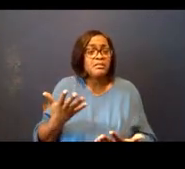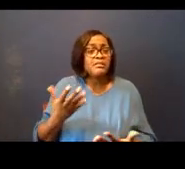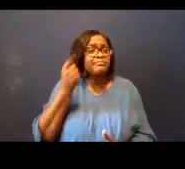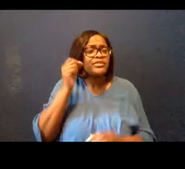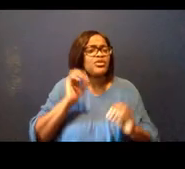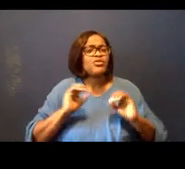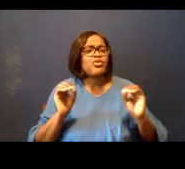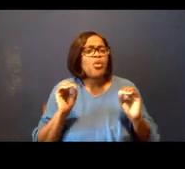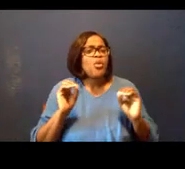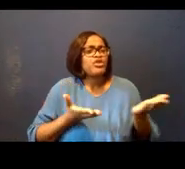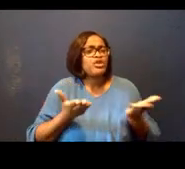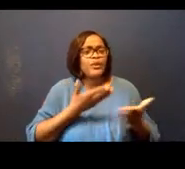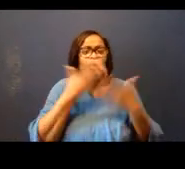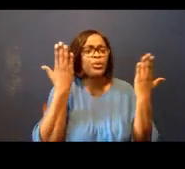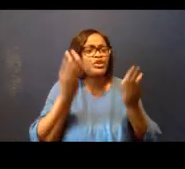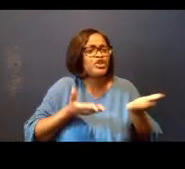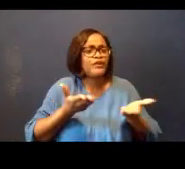And